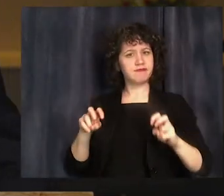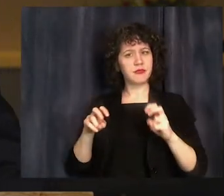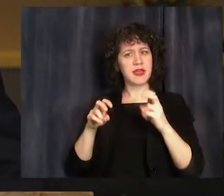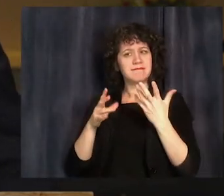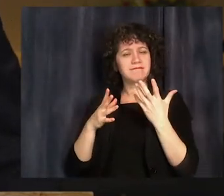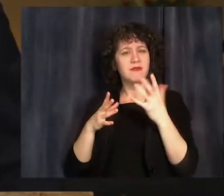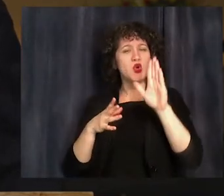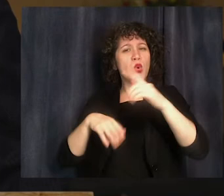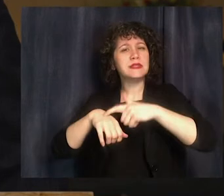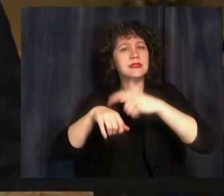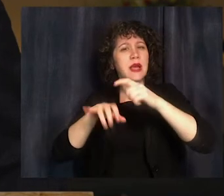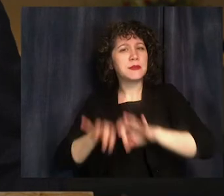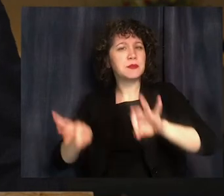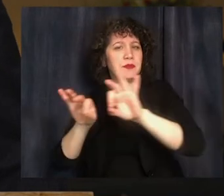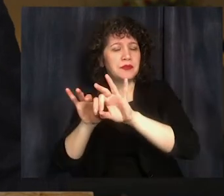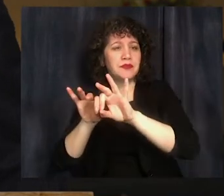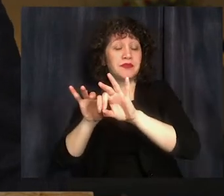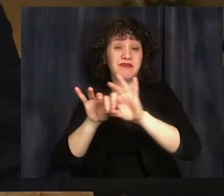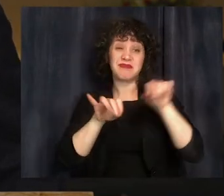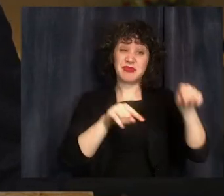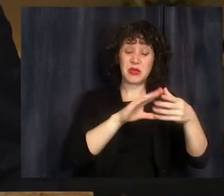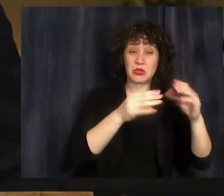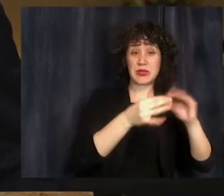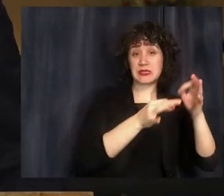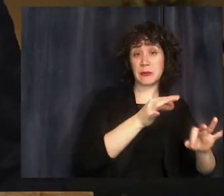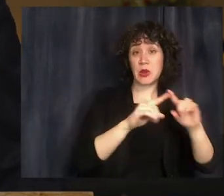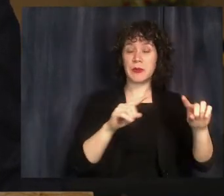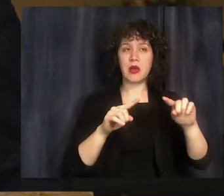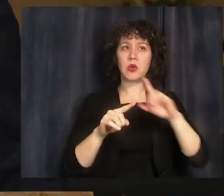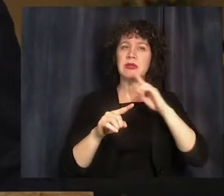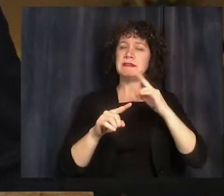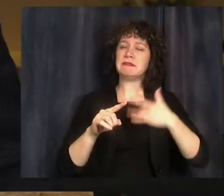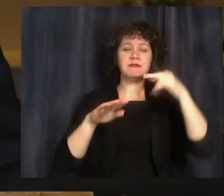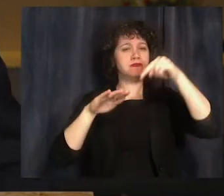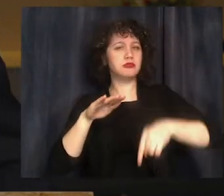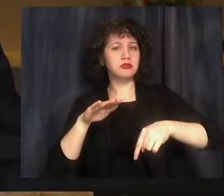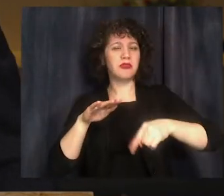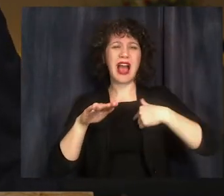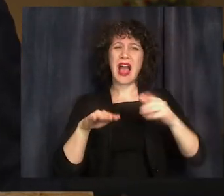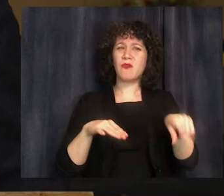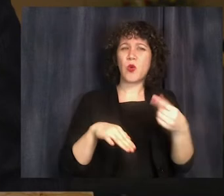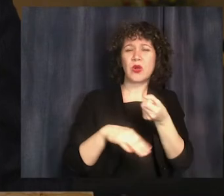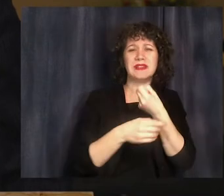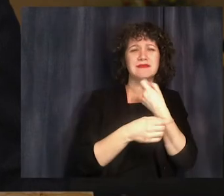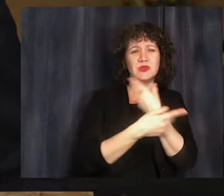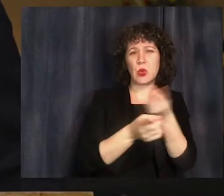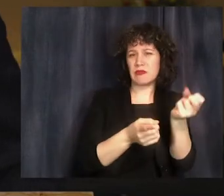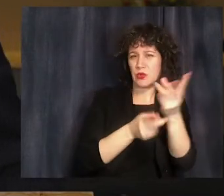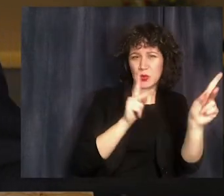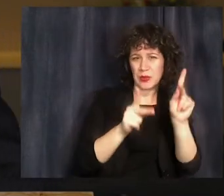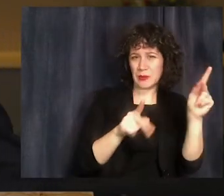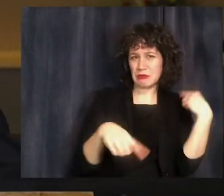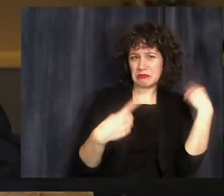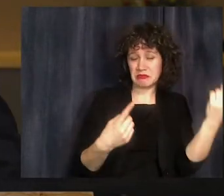story is far from simplistic. This is a story I've only shared with a handful of friends over the years, usually in an attempt to help them navigate their